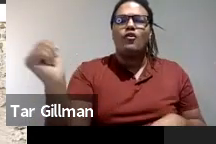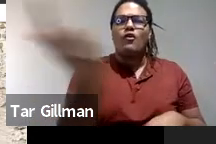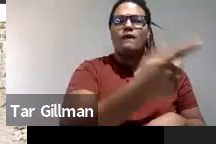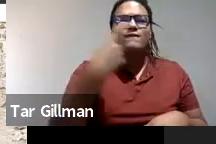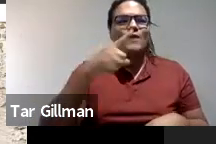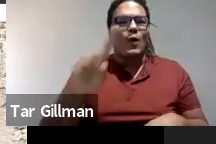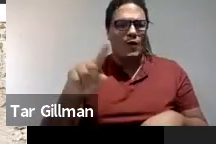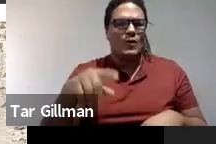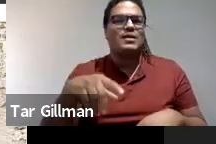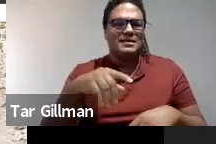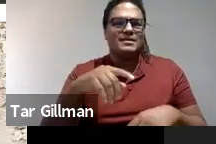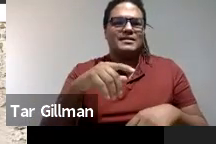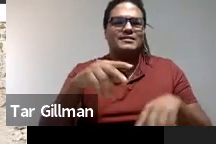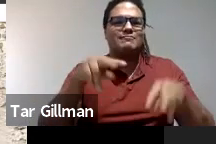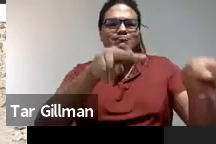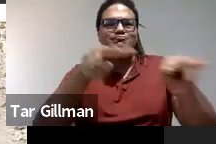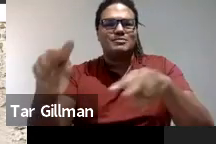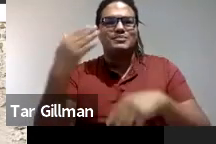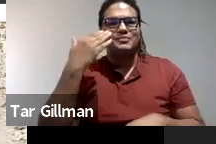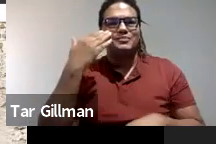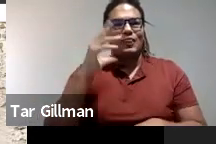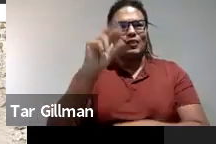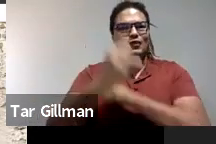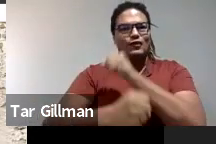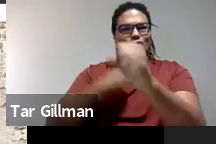Okay, I just want to make sure. Thank you, everybody,